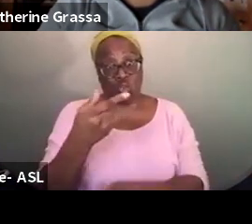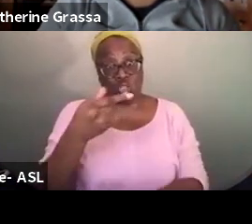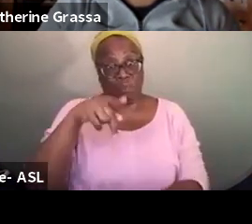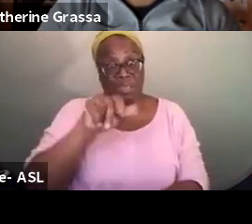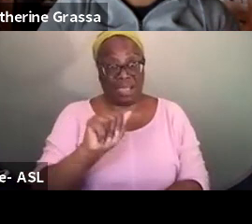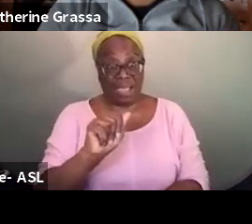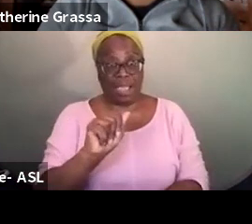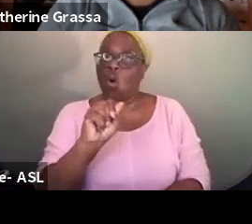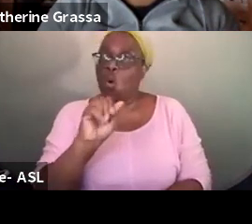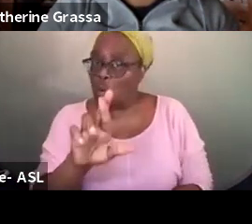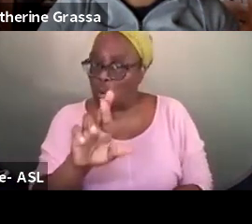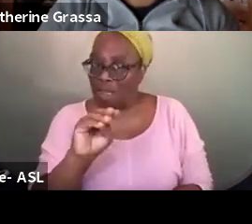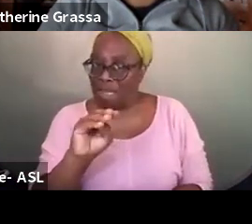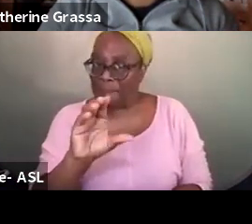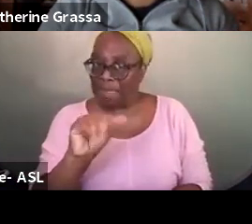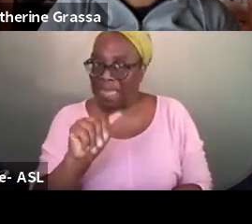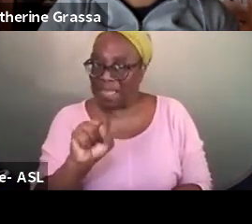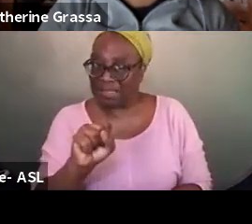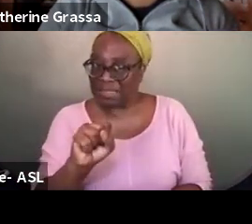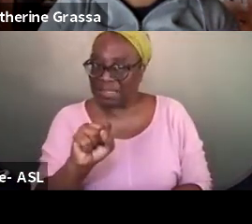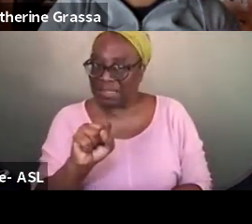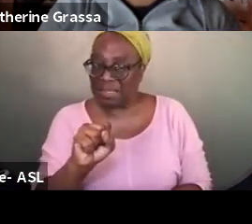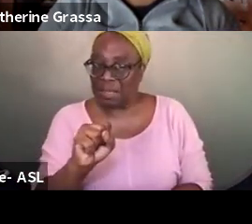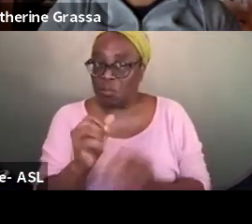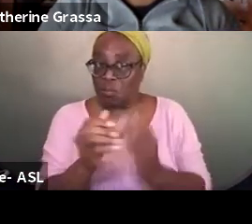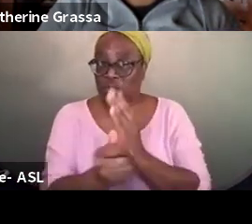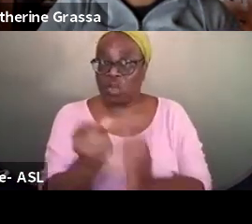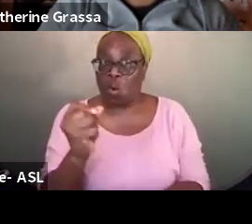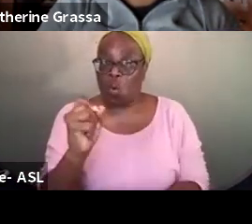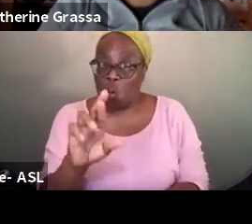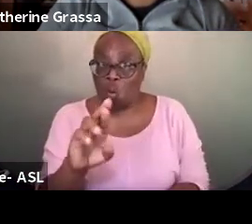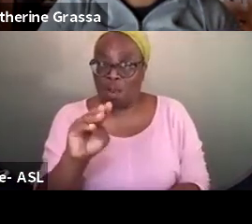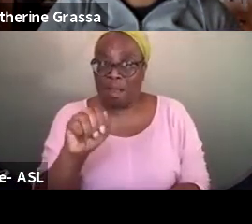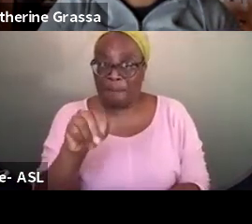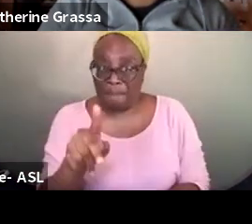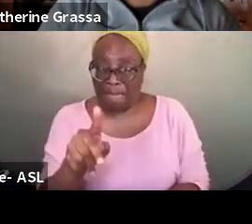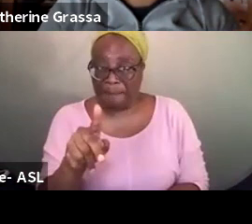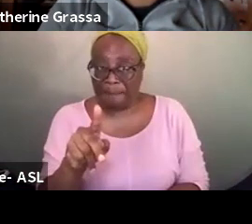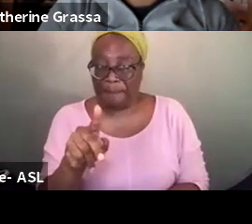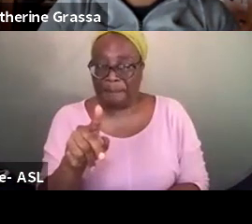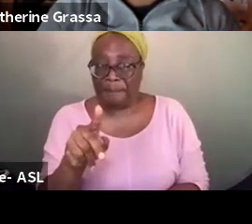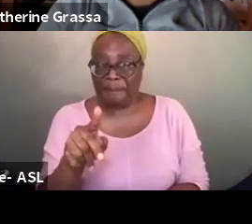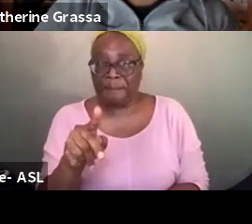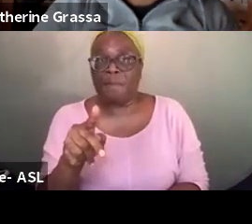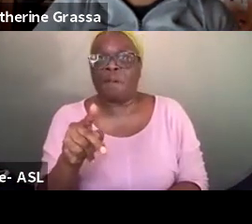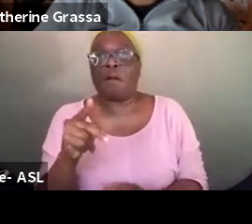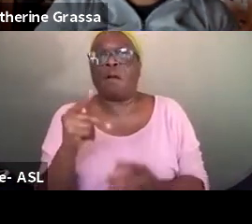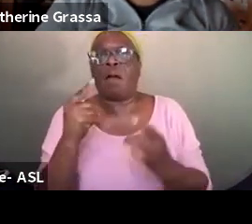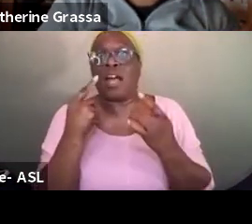MCAS proficiency or the MAP growth test, the achievement part of MAP growth, so the one time.